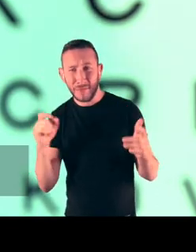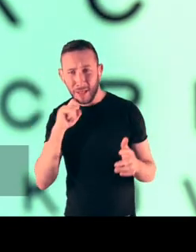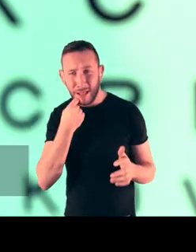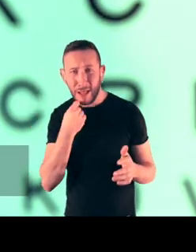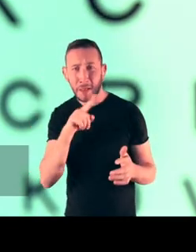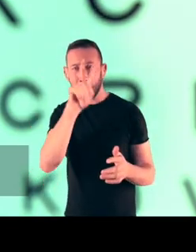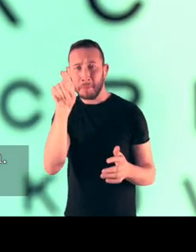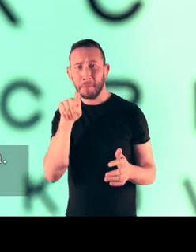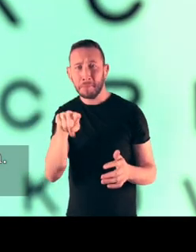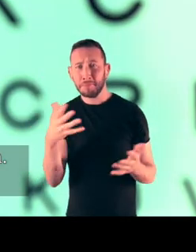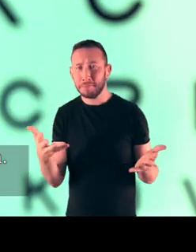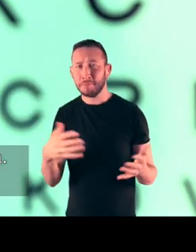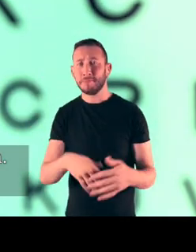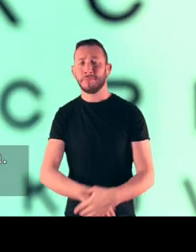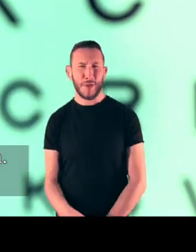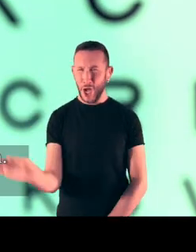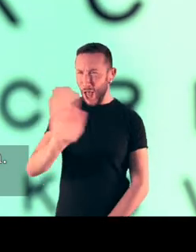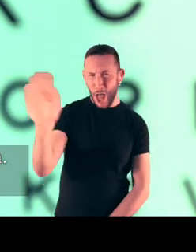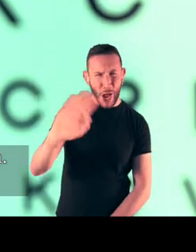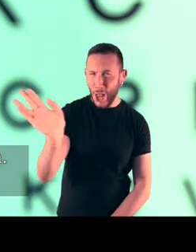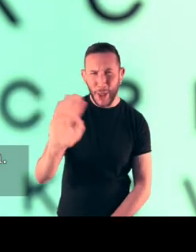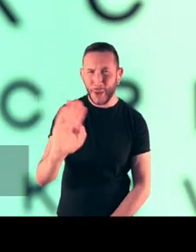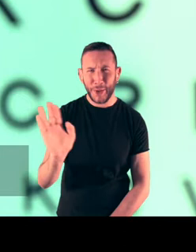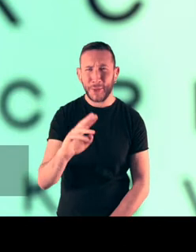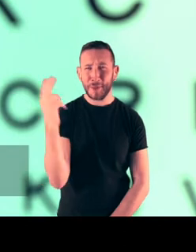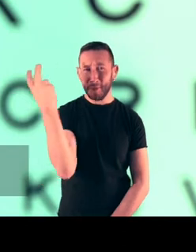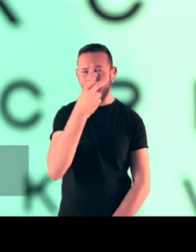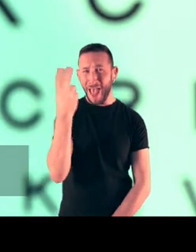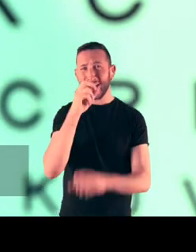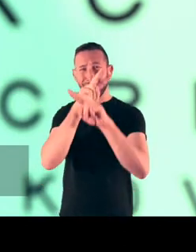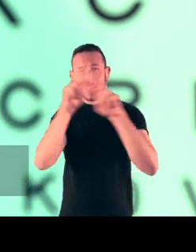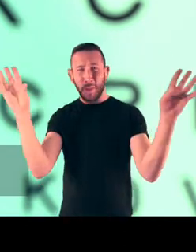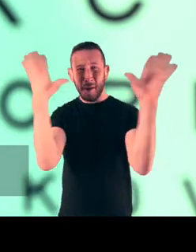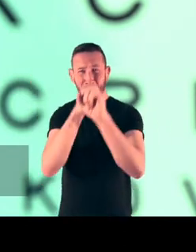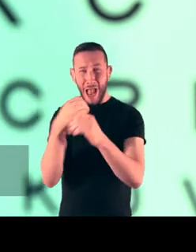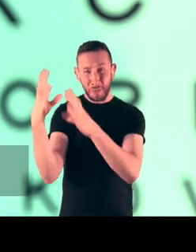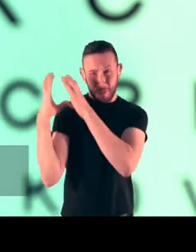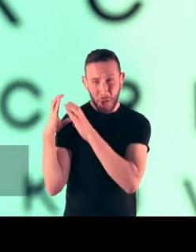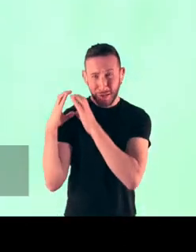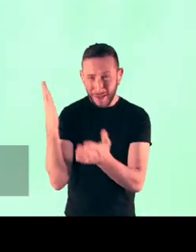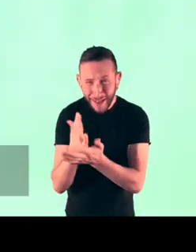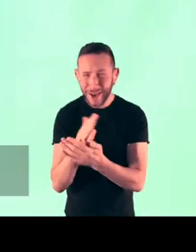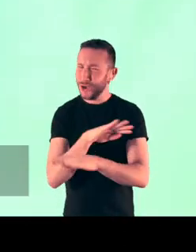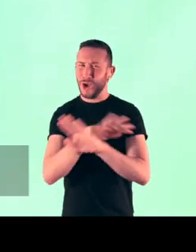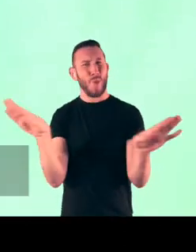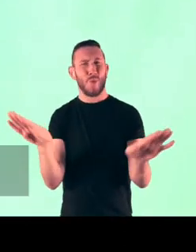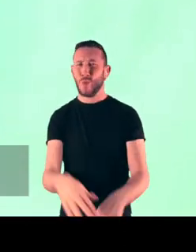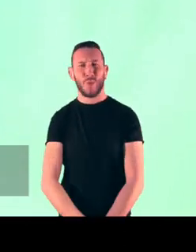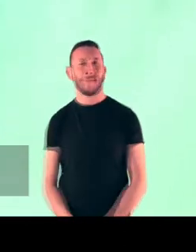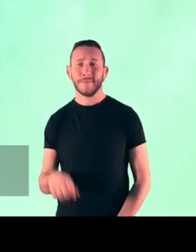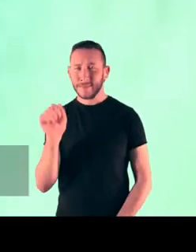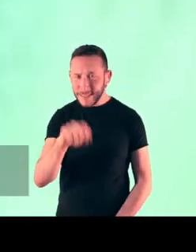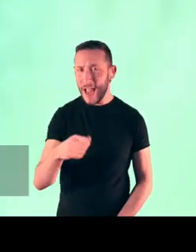sense, blind and visually impaired people won't be a burden. And yes, we do need to be better than others, because if